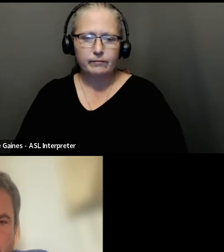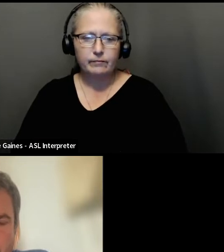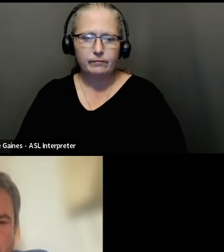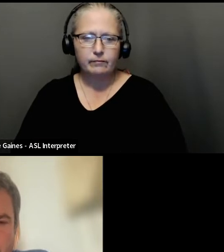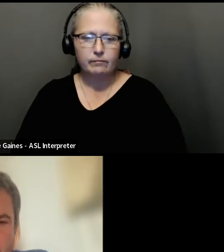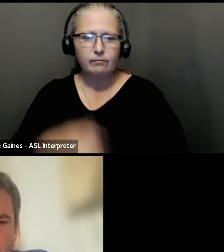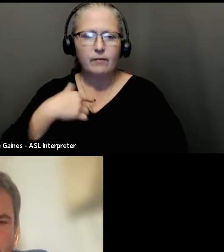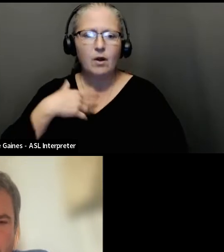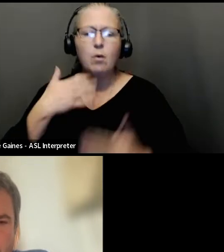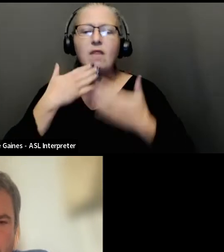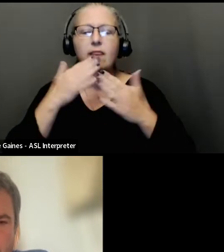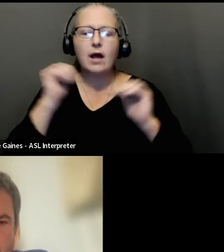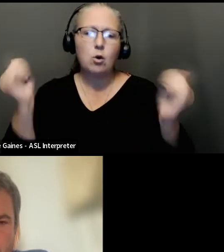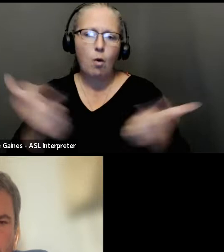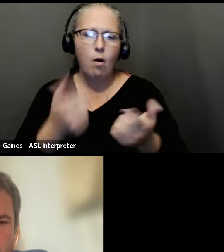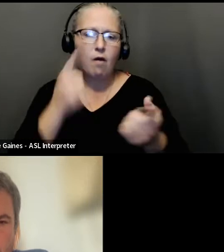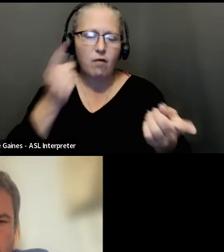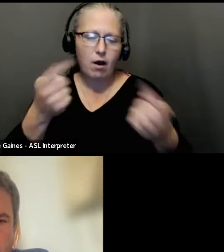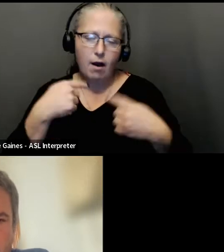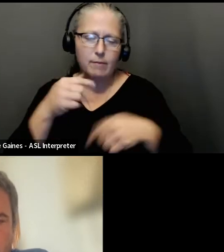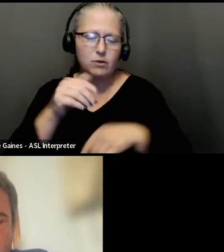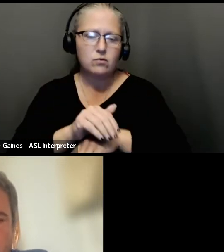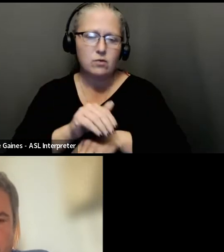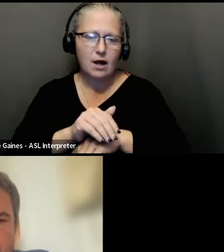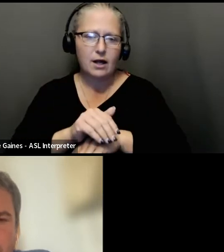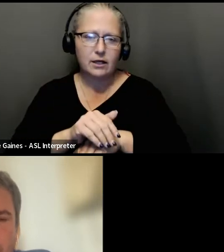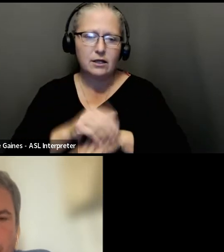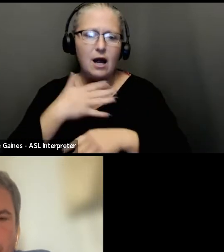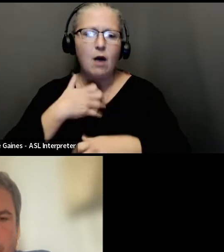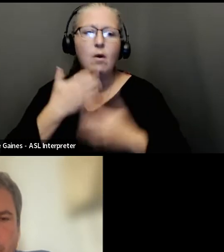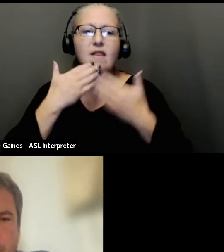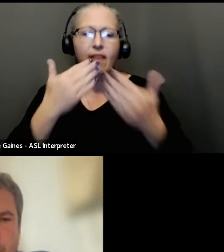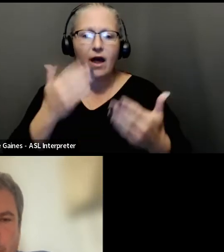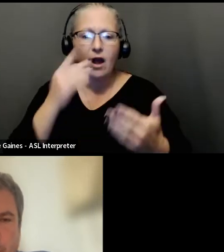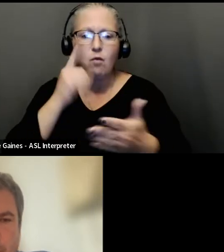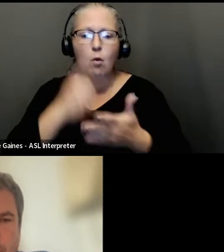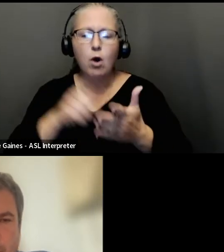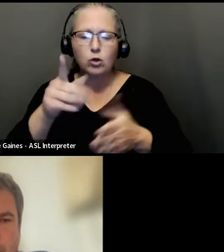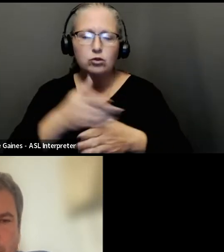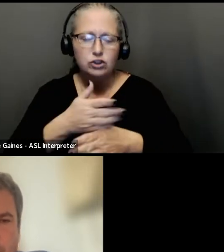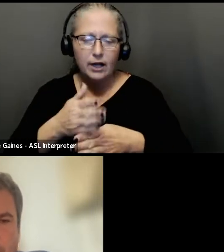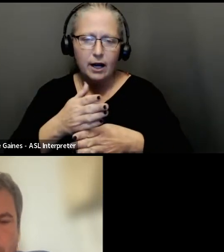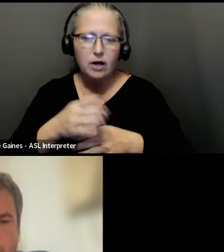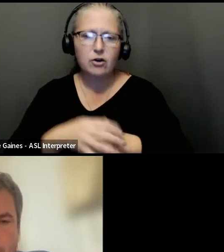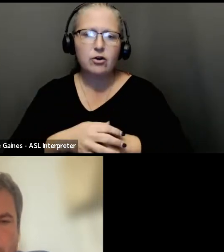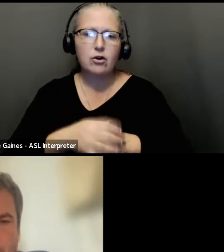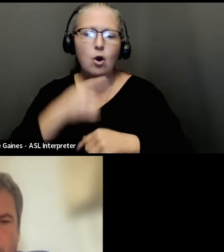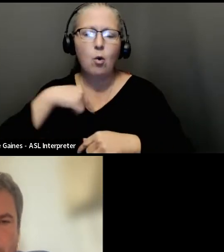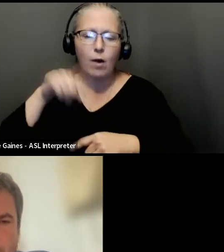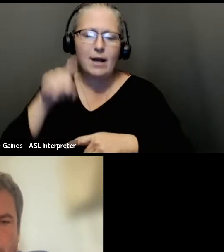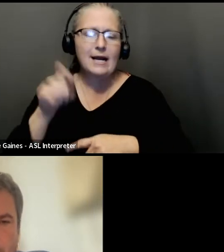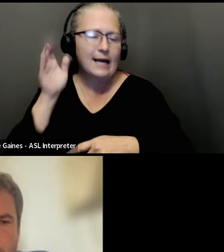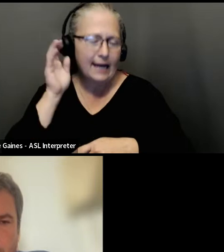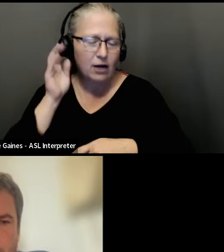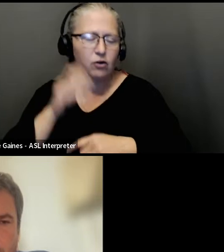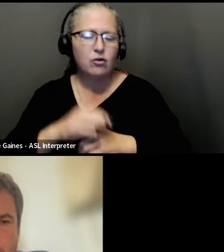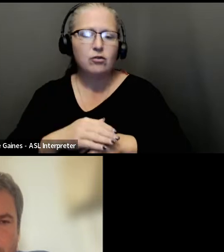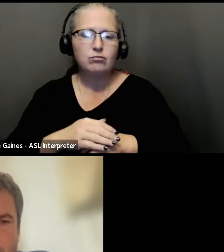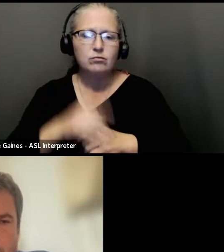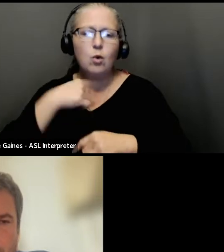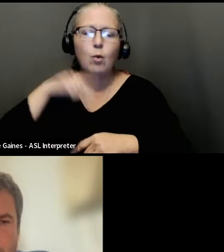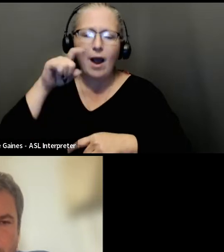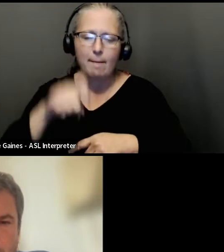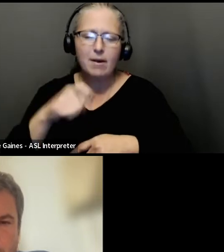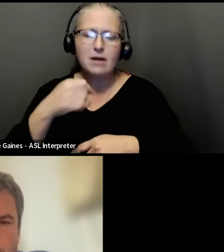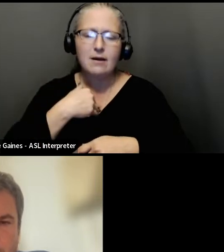I want to thank you all so much for coming out tonight. I want to thank you for what you've shared. We need to hear it. We need